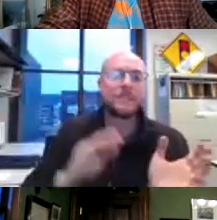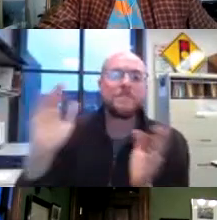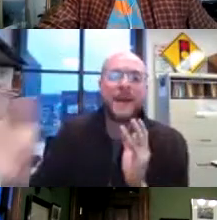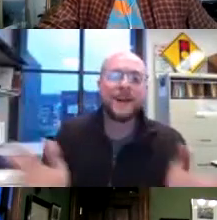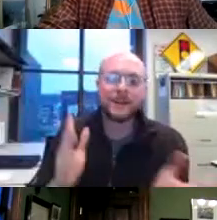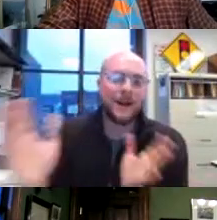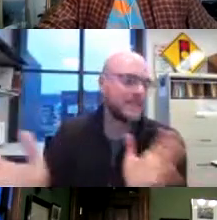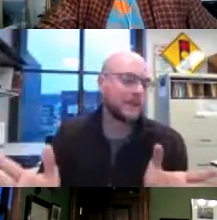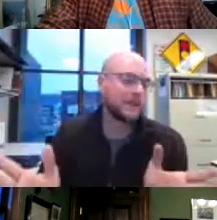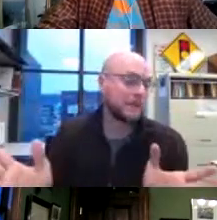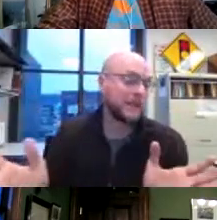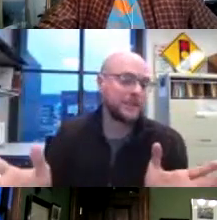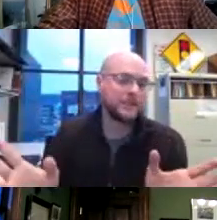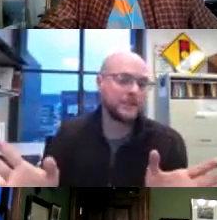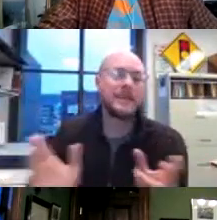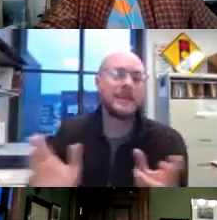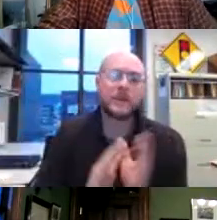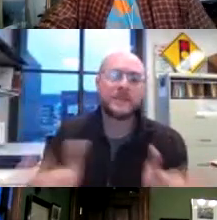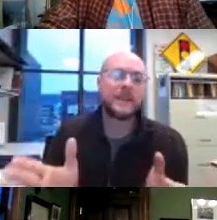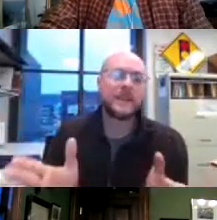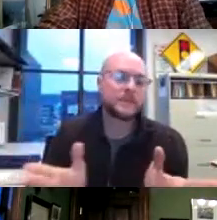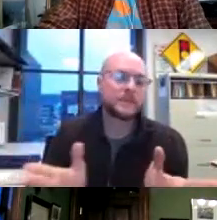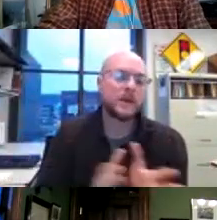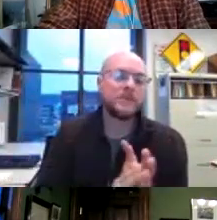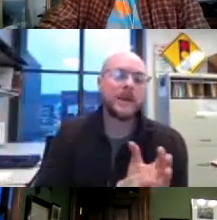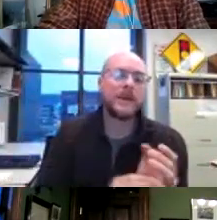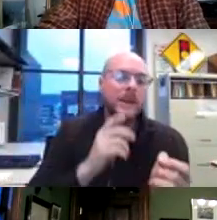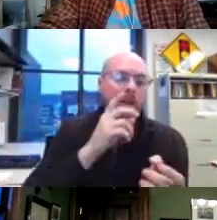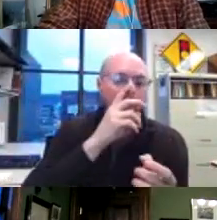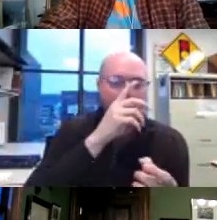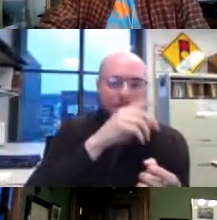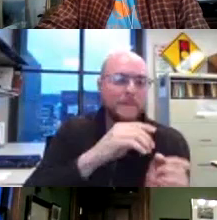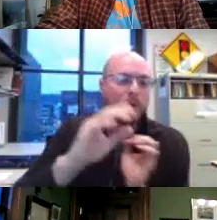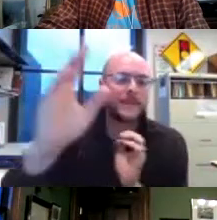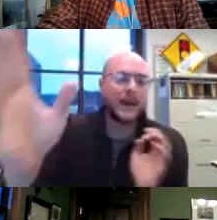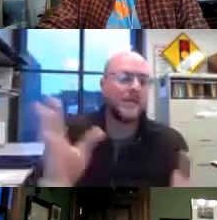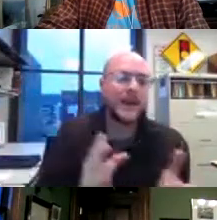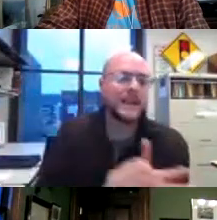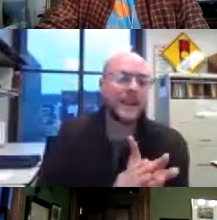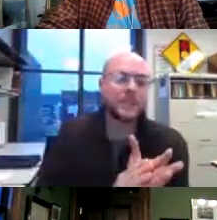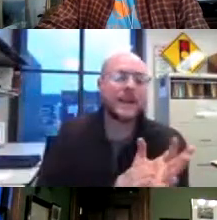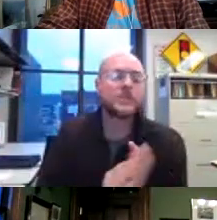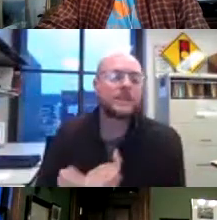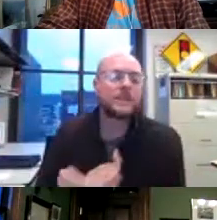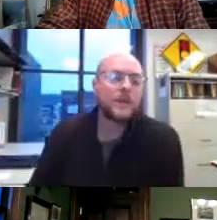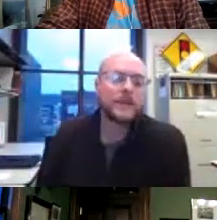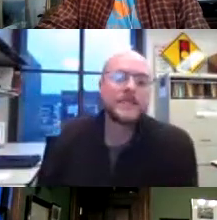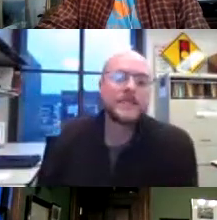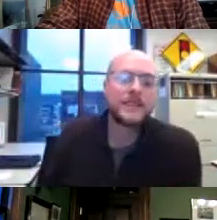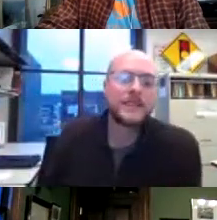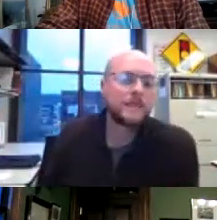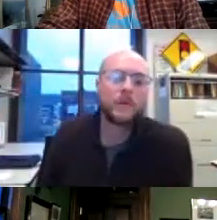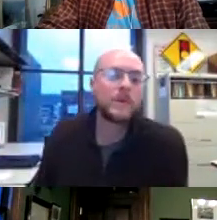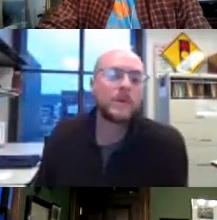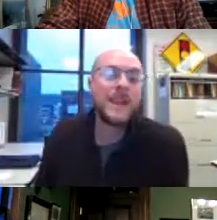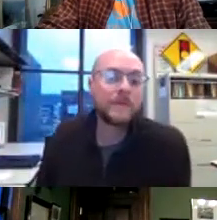those both have PennDOT and cost implications, so we couldn't take it on this program. Jerry, your comment about that connection, I certainly wouldn't consider